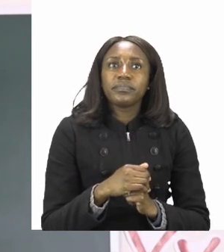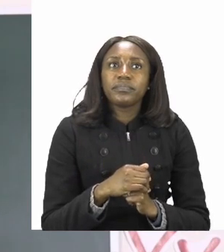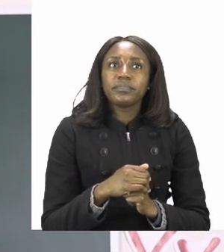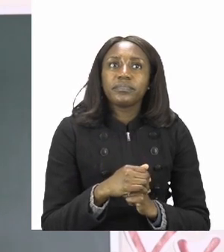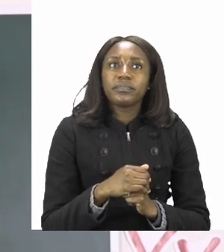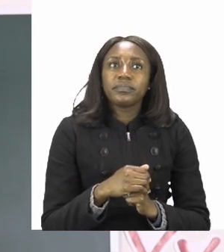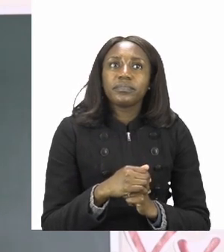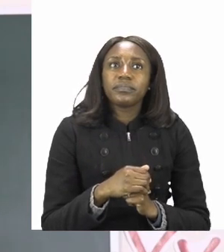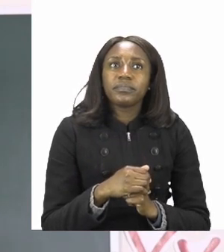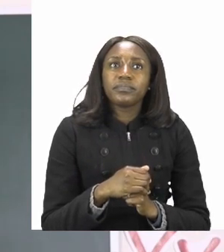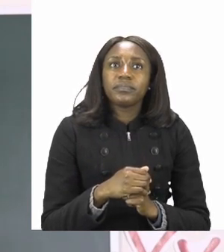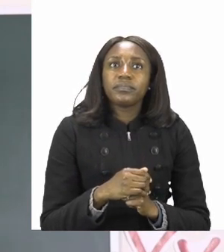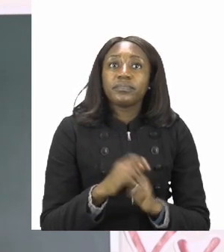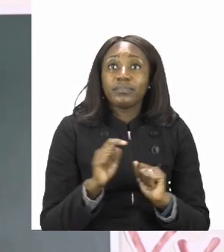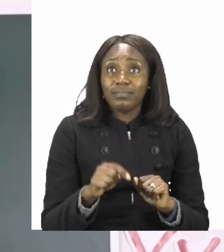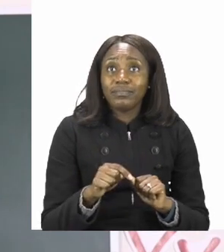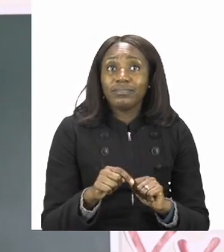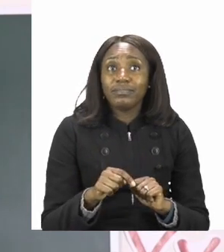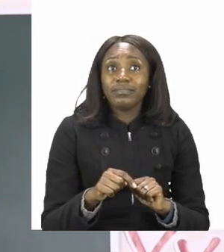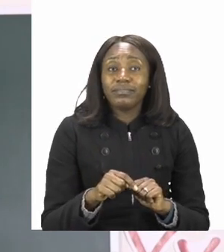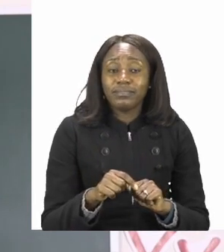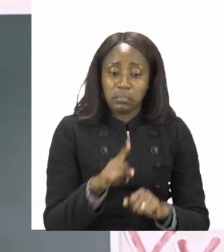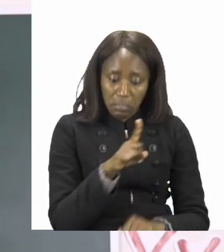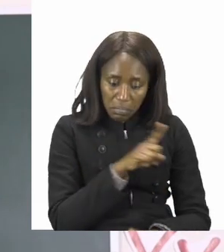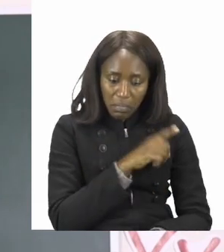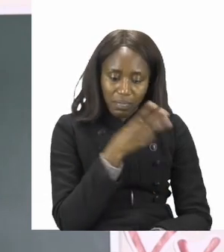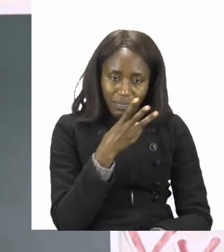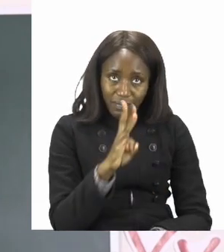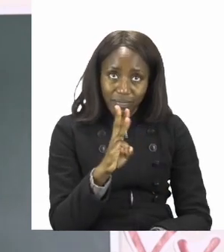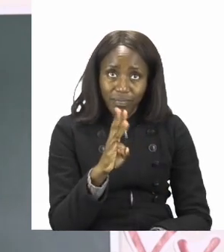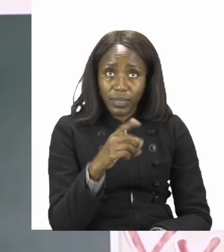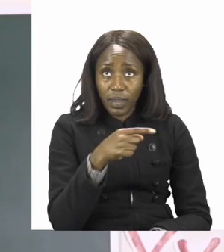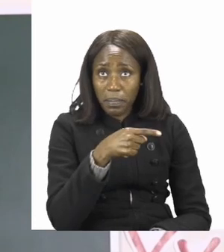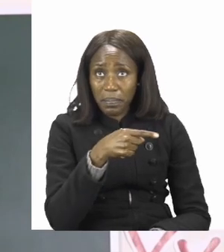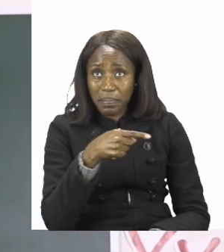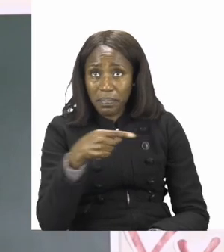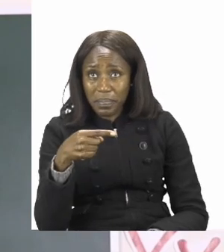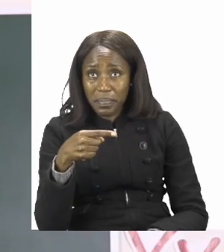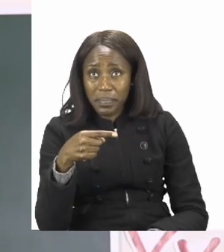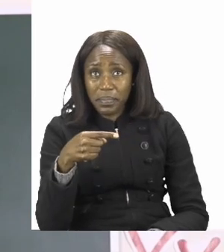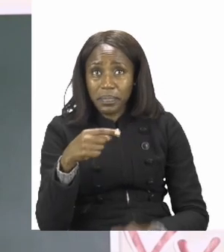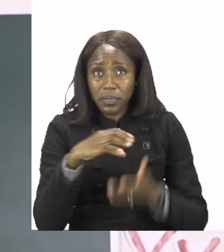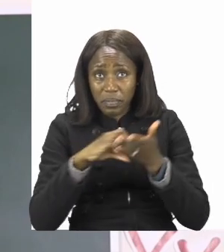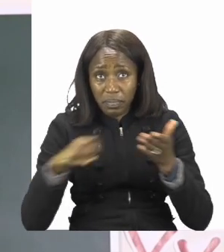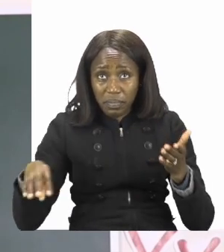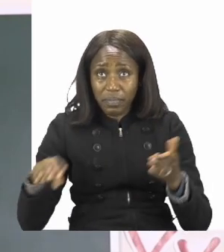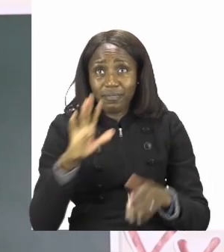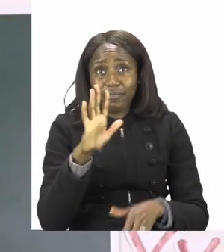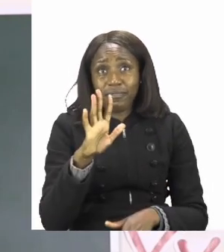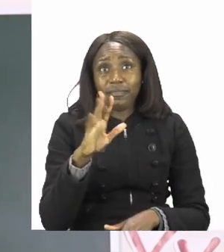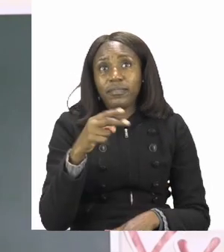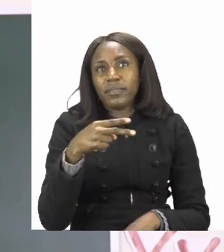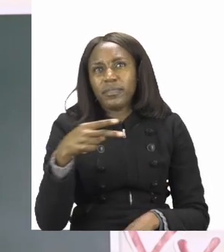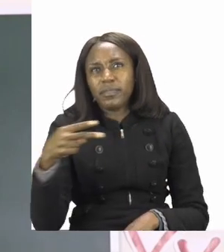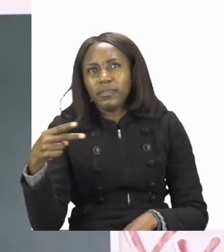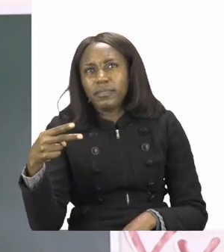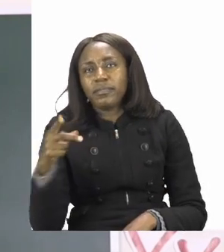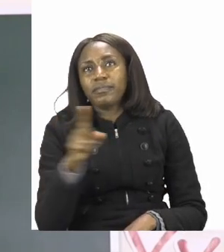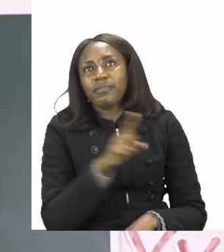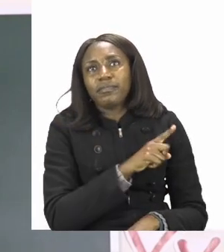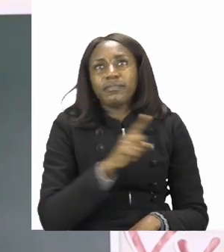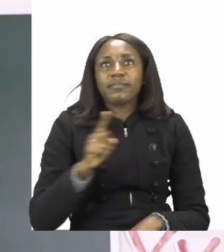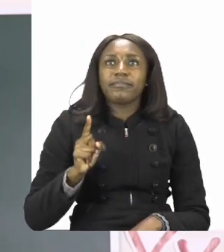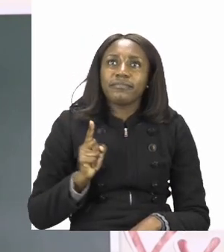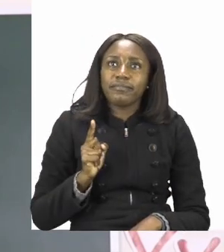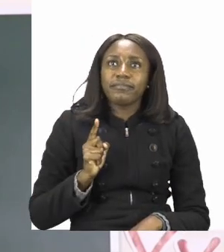Now our sum is complete. It says 16 take away 5 will give